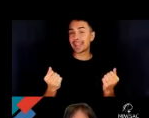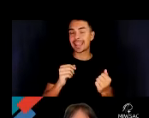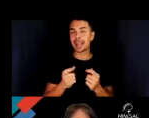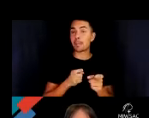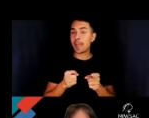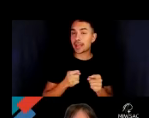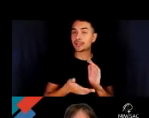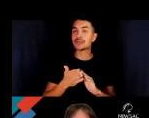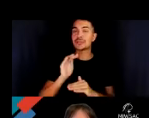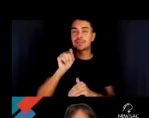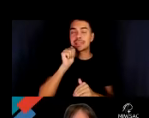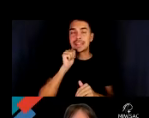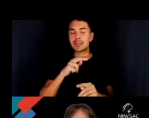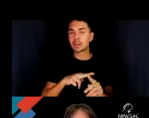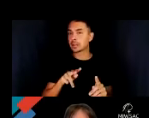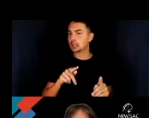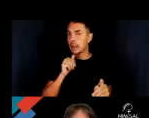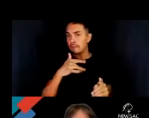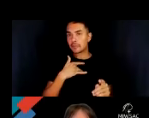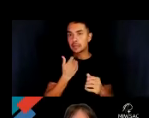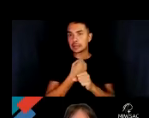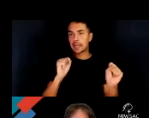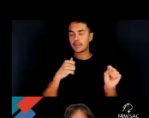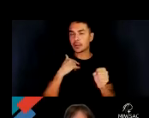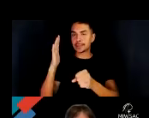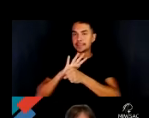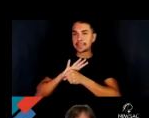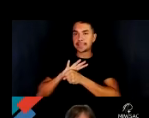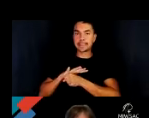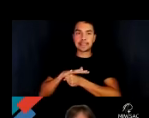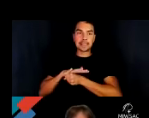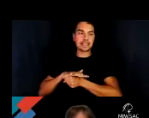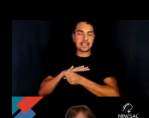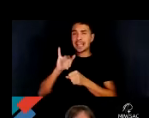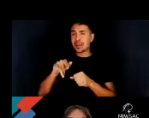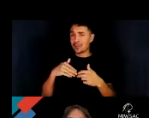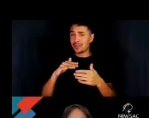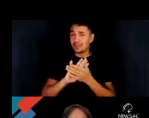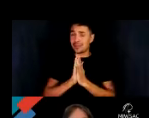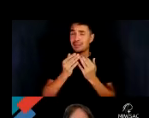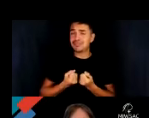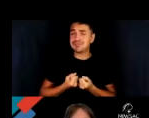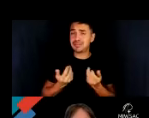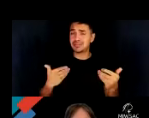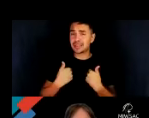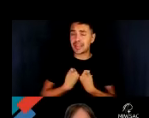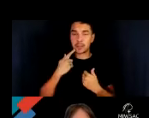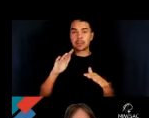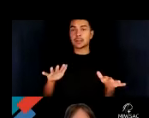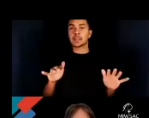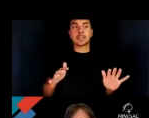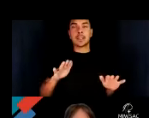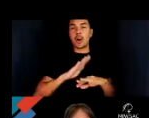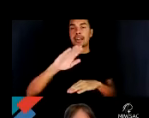know, not feeling safe and how stressful and tired, like how fatigued that could make us, or just being on edge all the time.